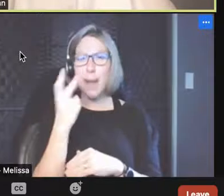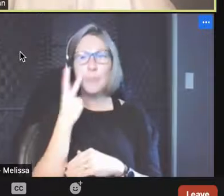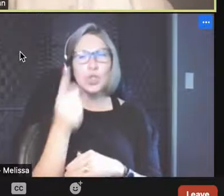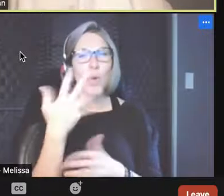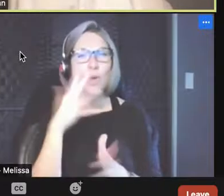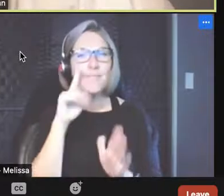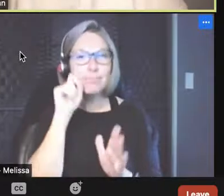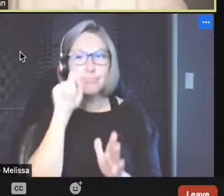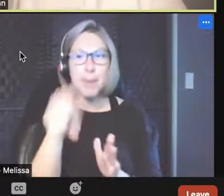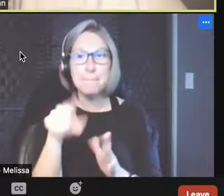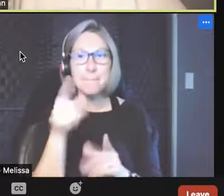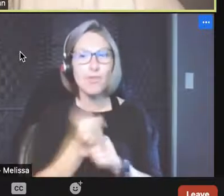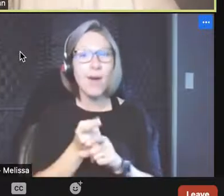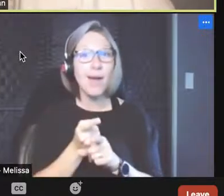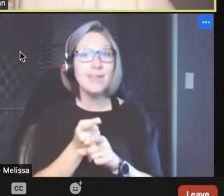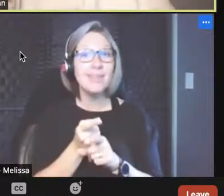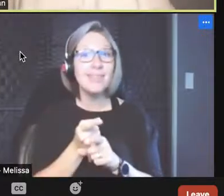that, right?